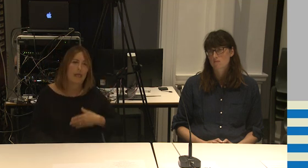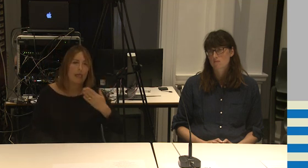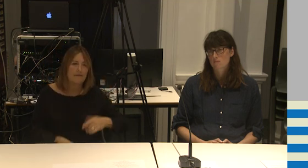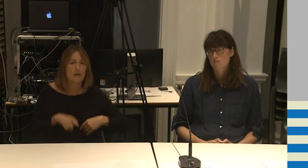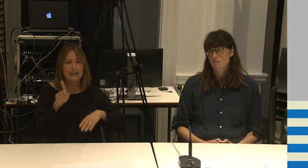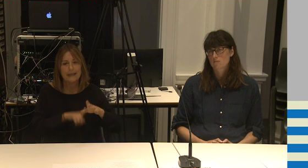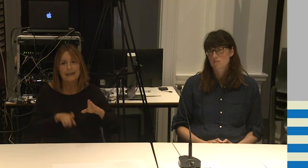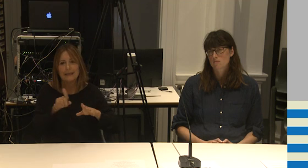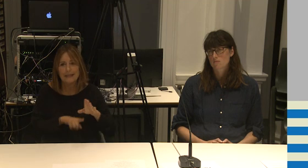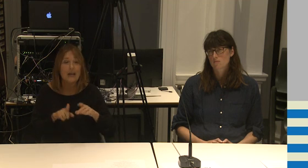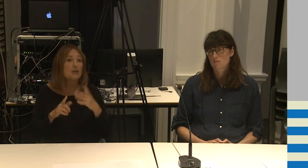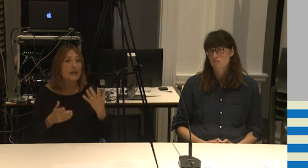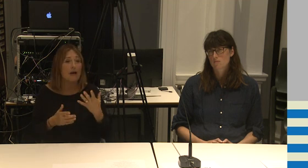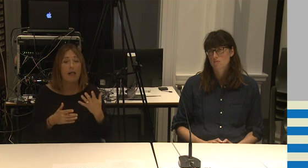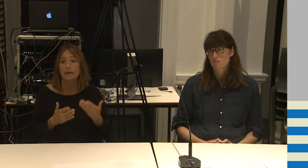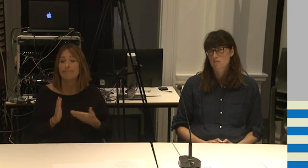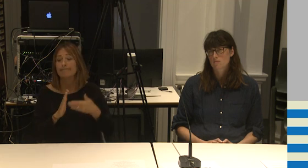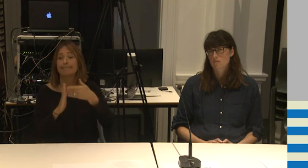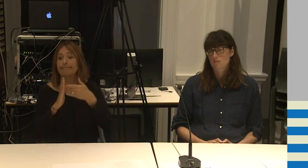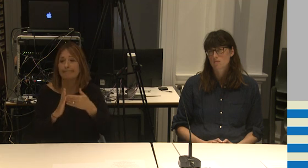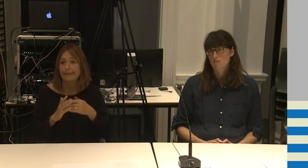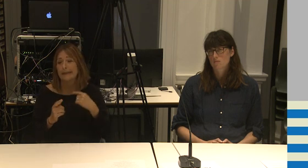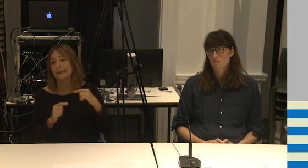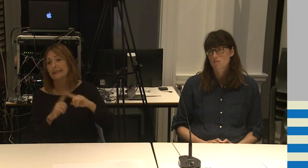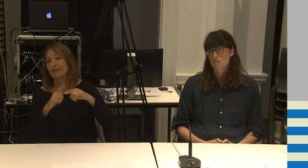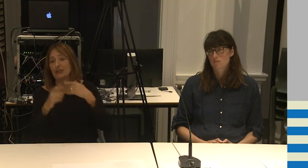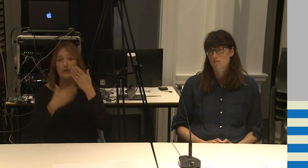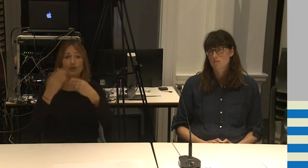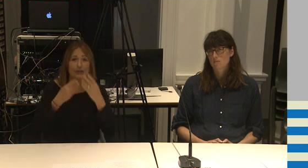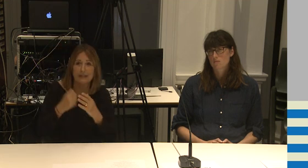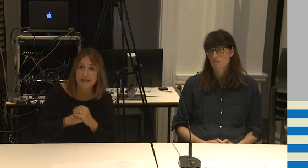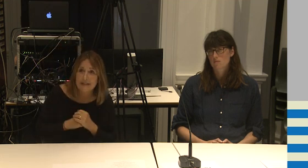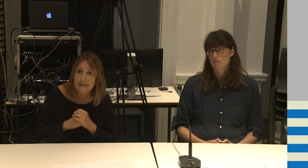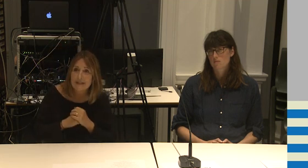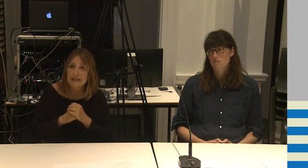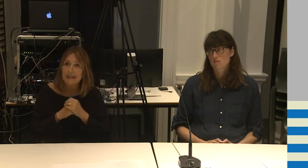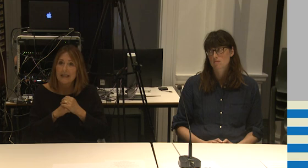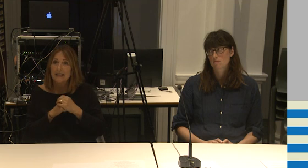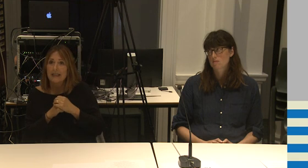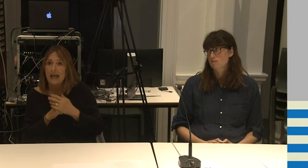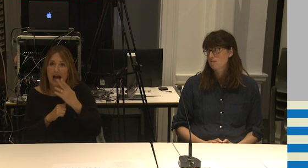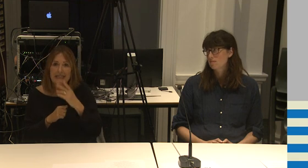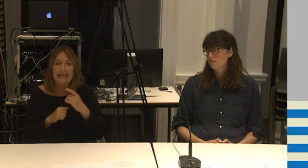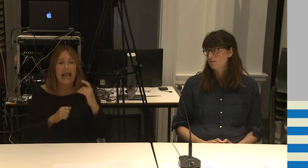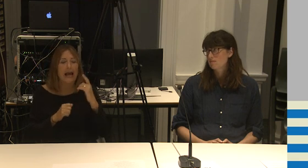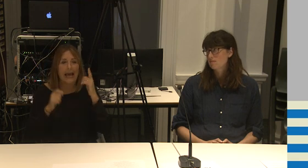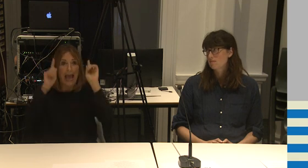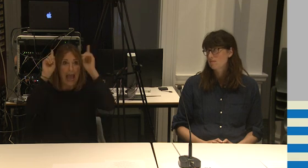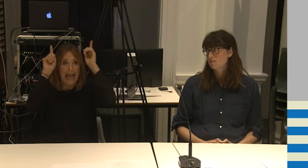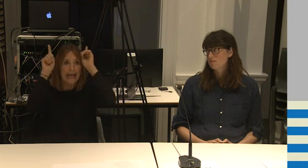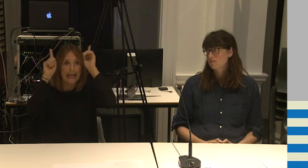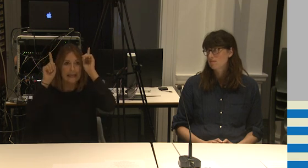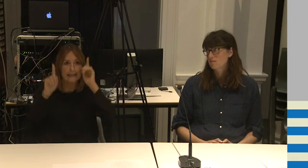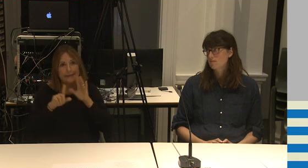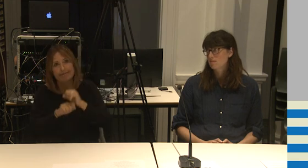years, make up really entertaining stories like, well, I had an alien abduction at the age of 8 and